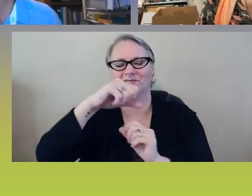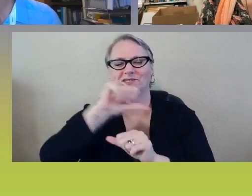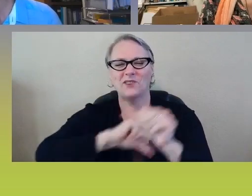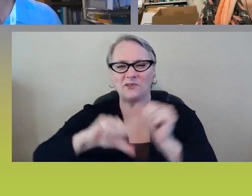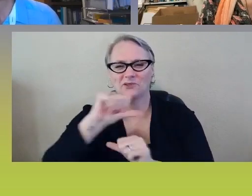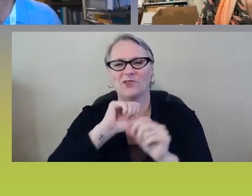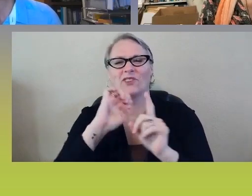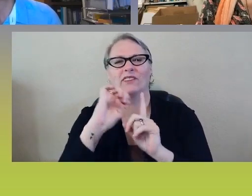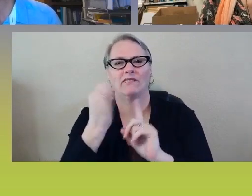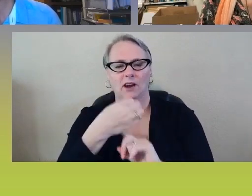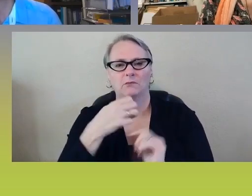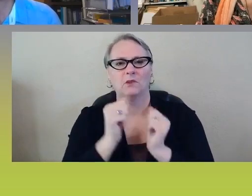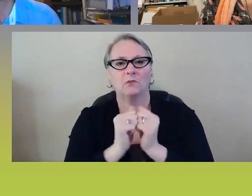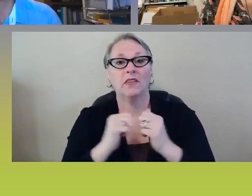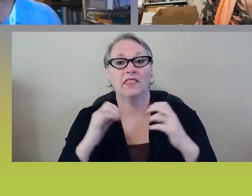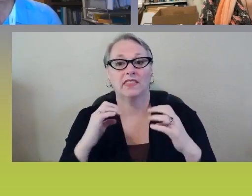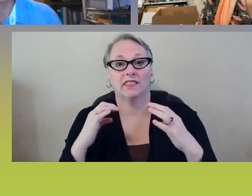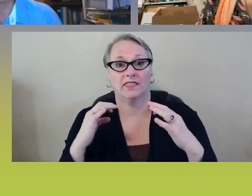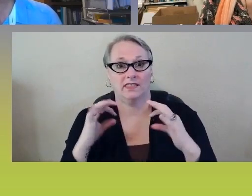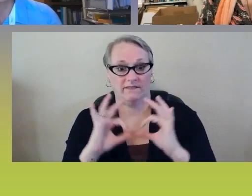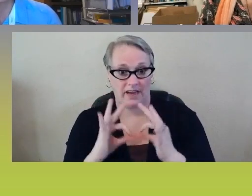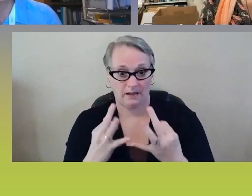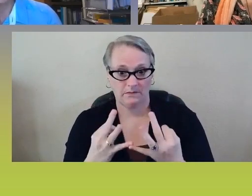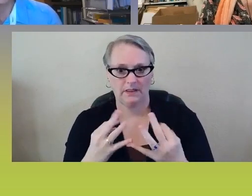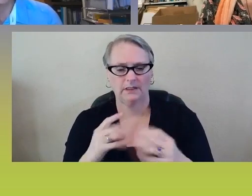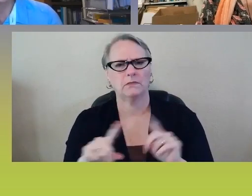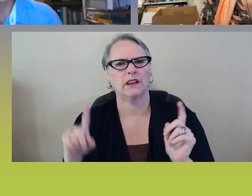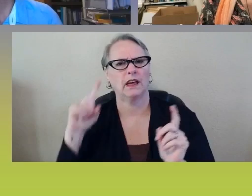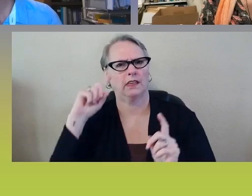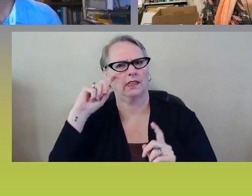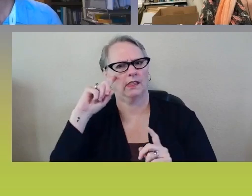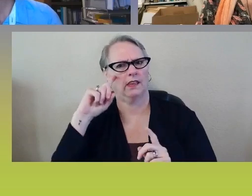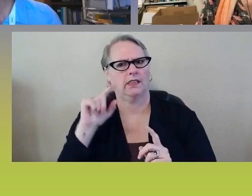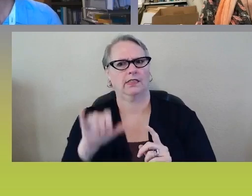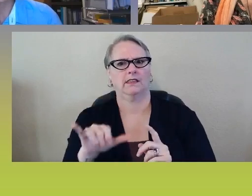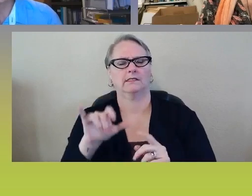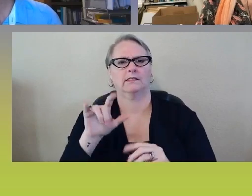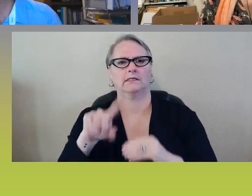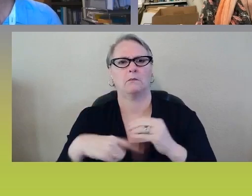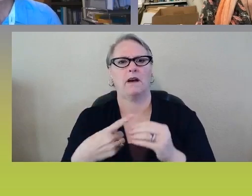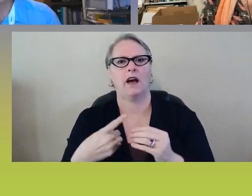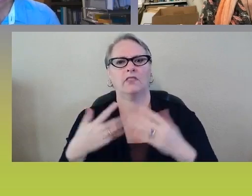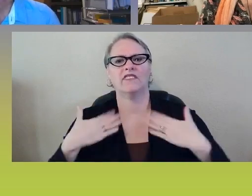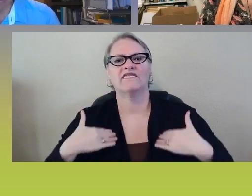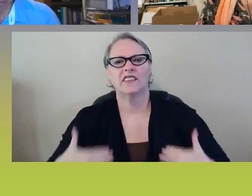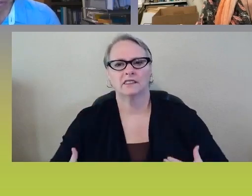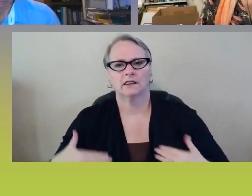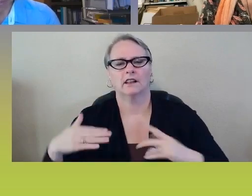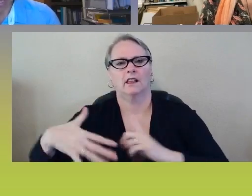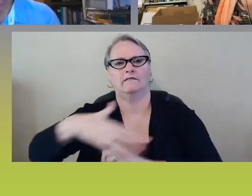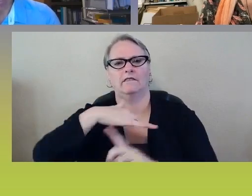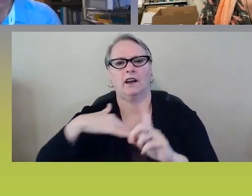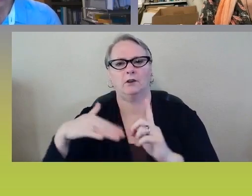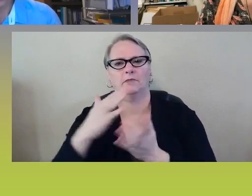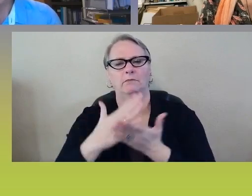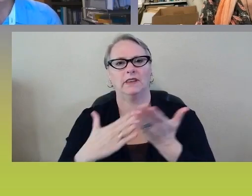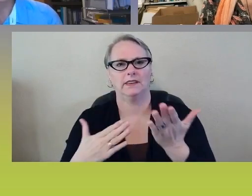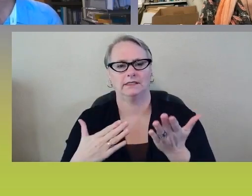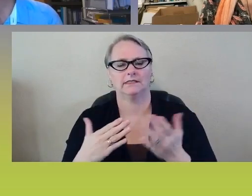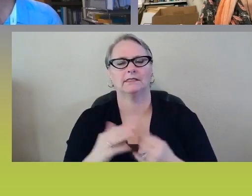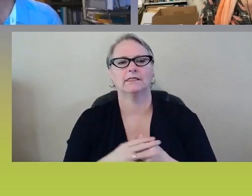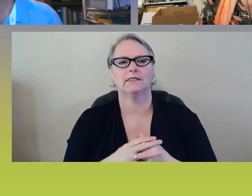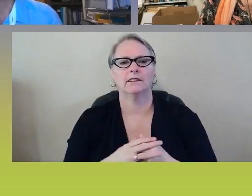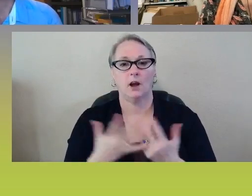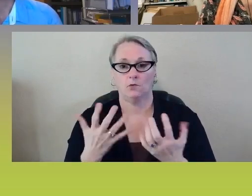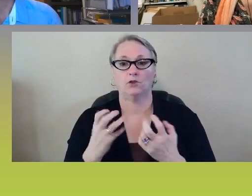your session is unique about is the physical environment piece. And then I would like to ask you a little bit more about,